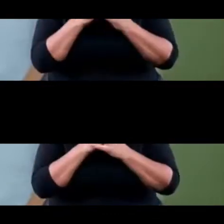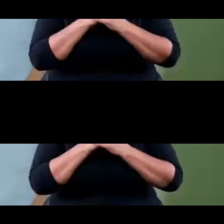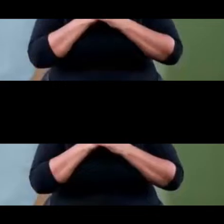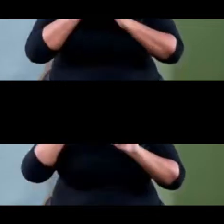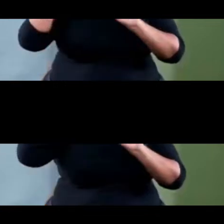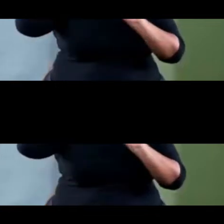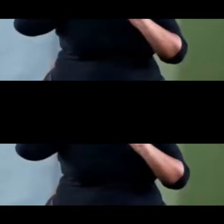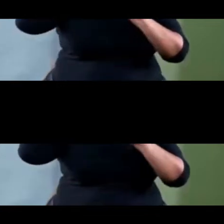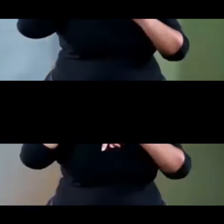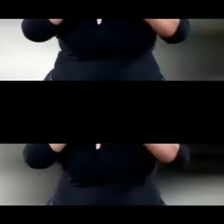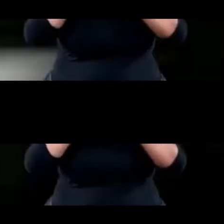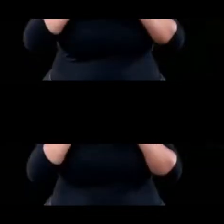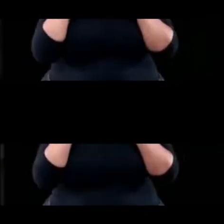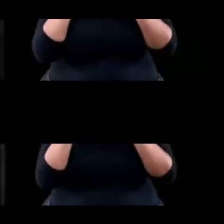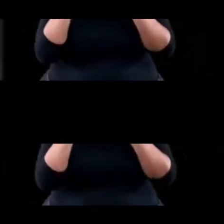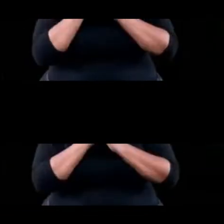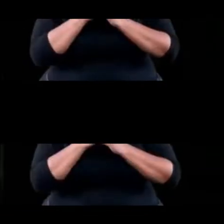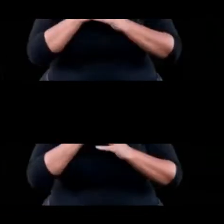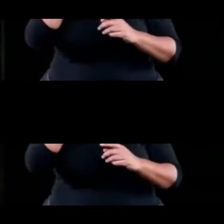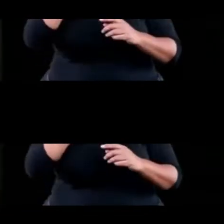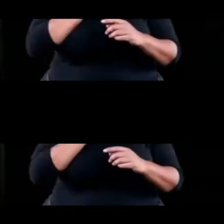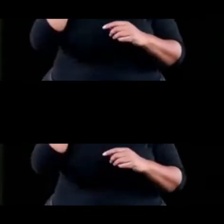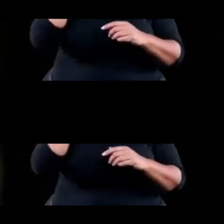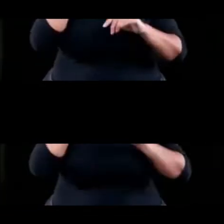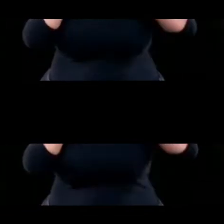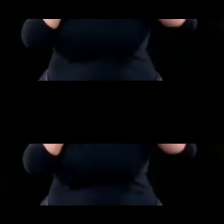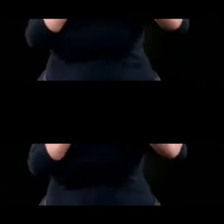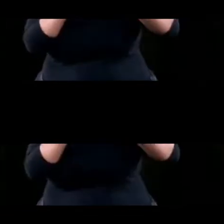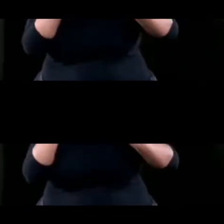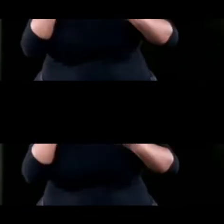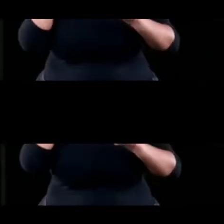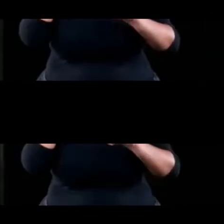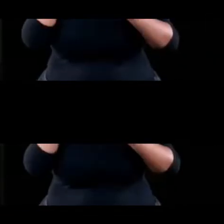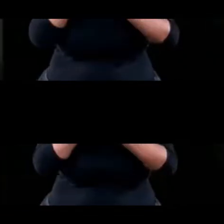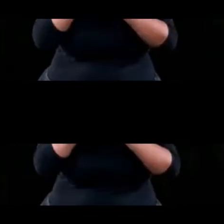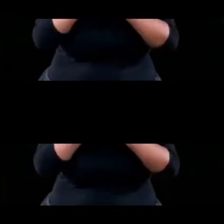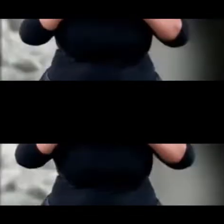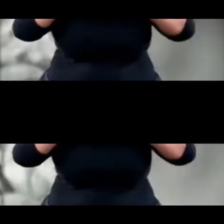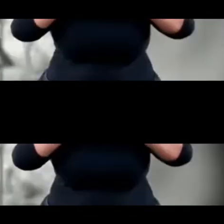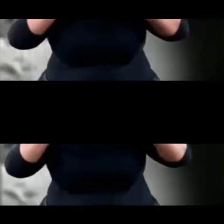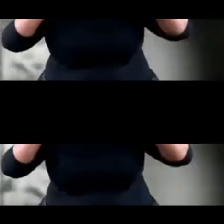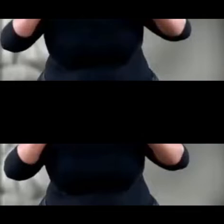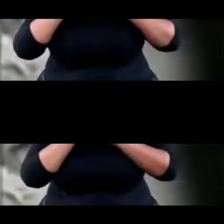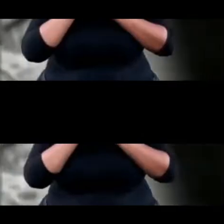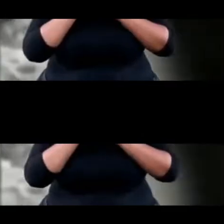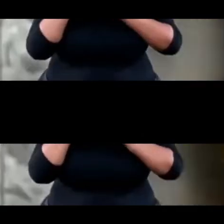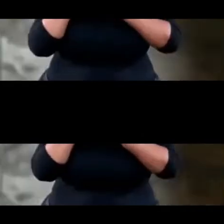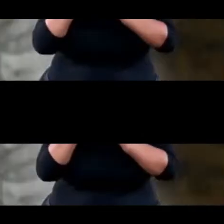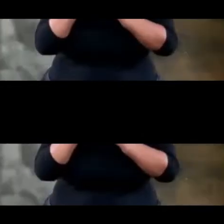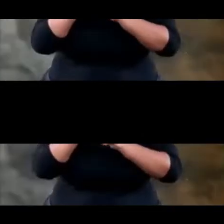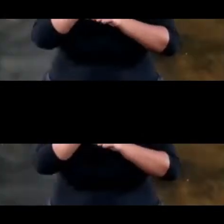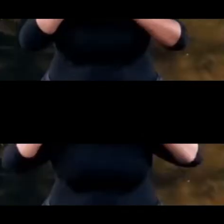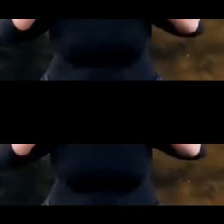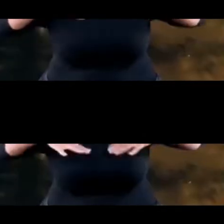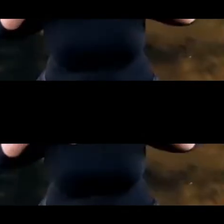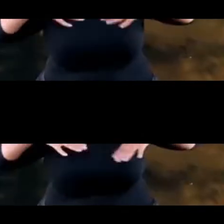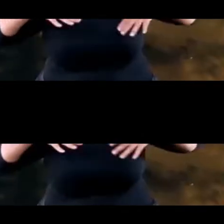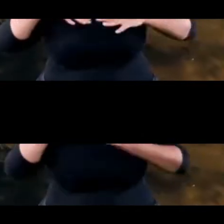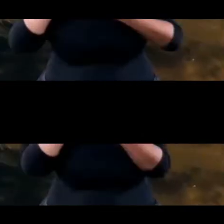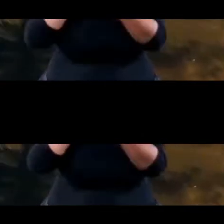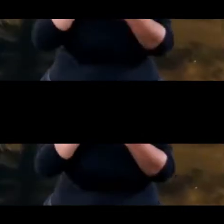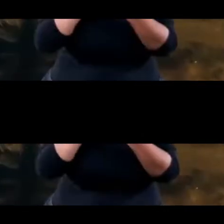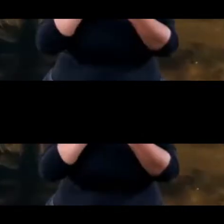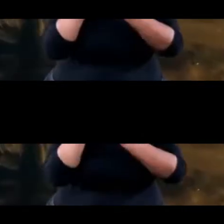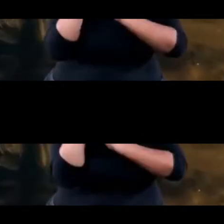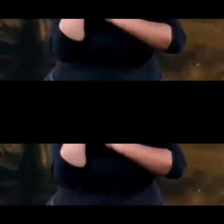are today. In colonial times, women and girls stayed home and took care of the children. They also made